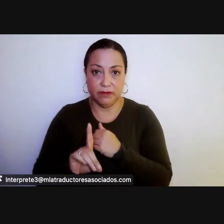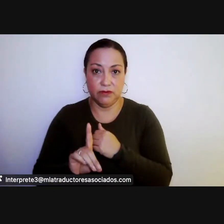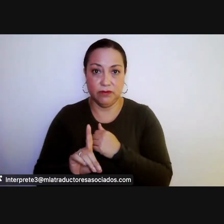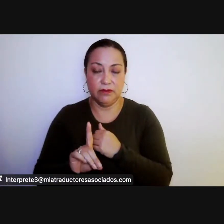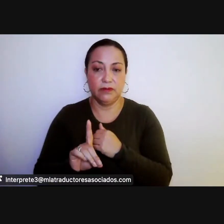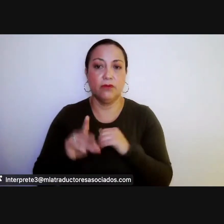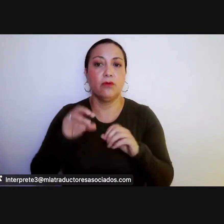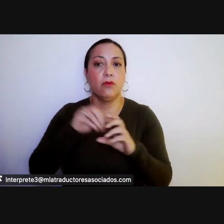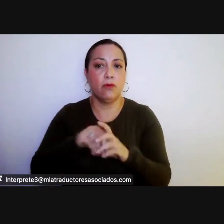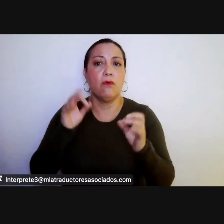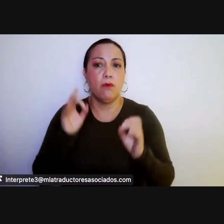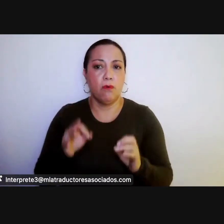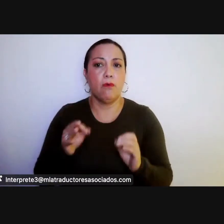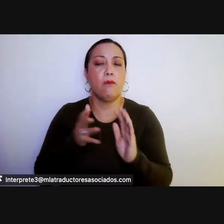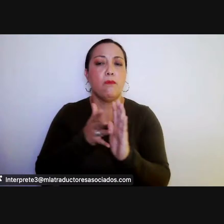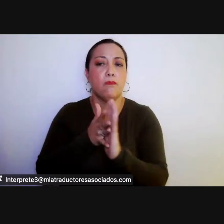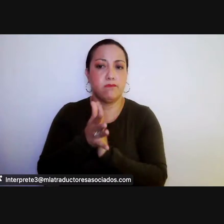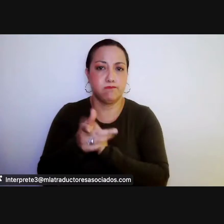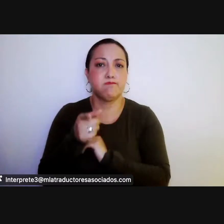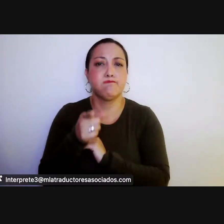decisions that